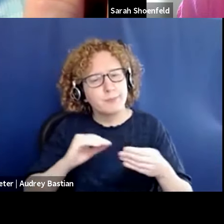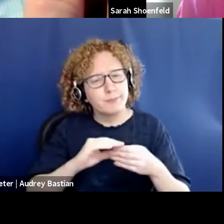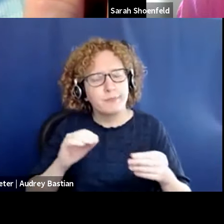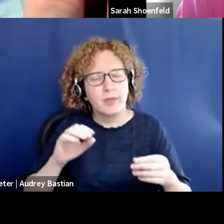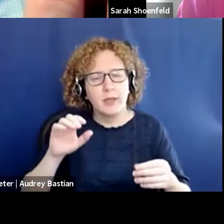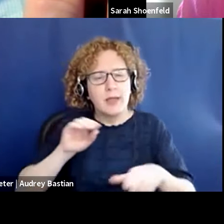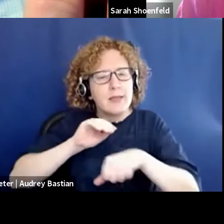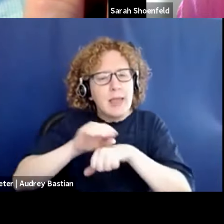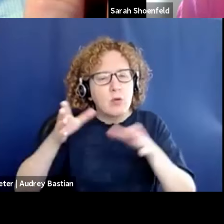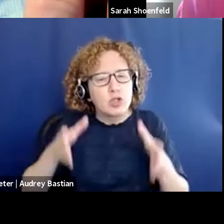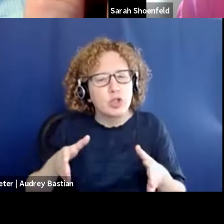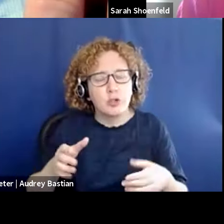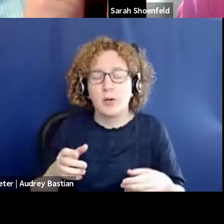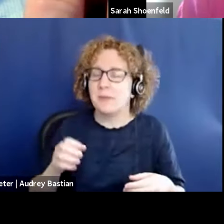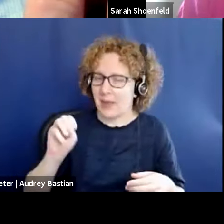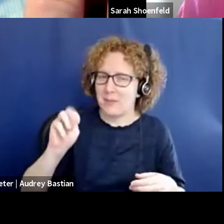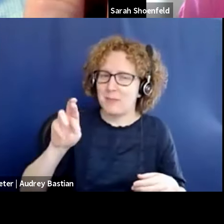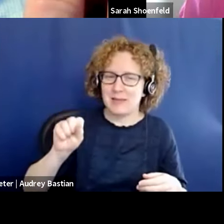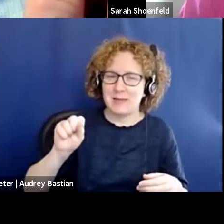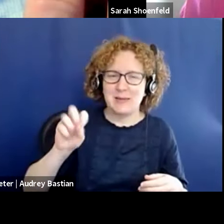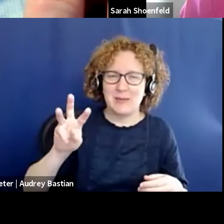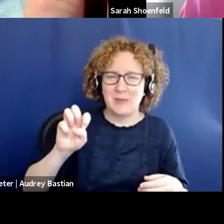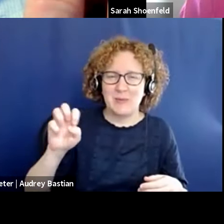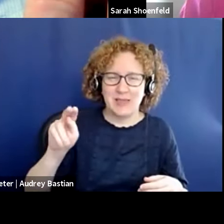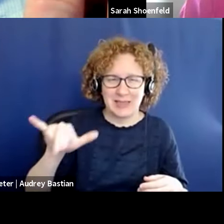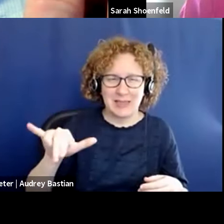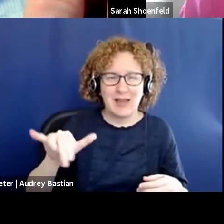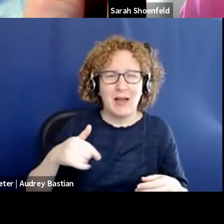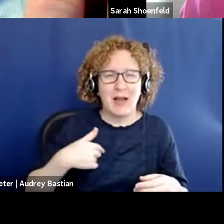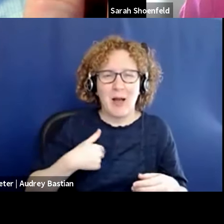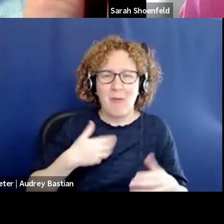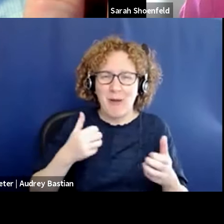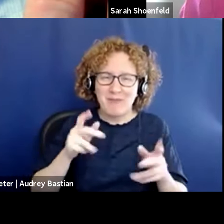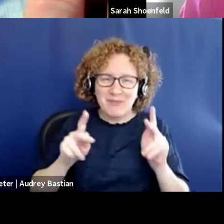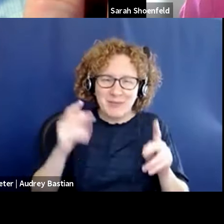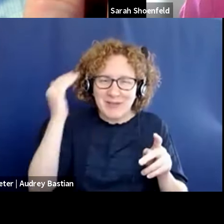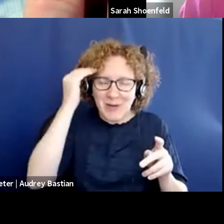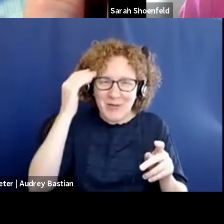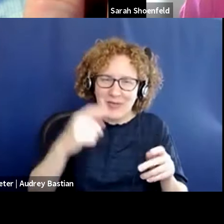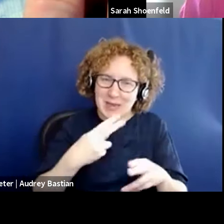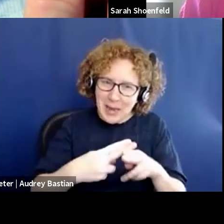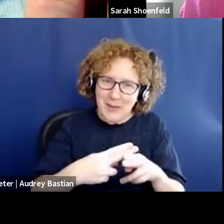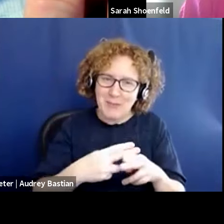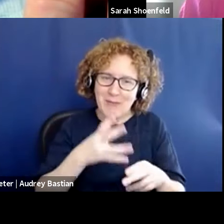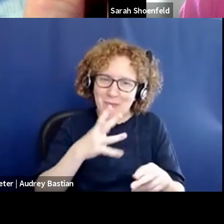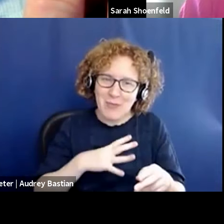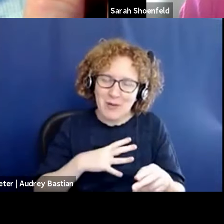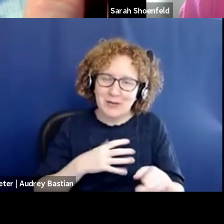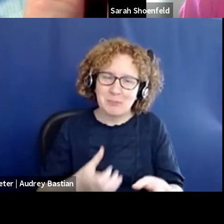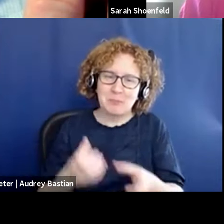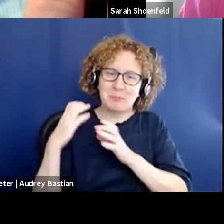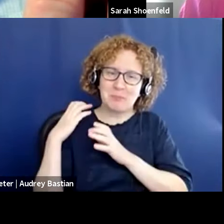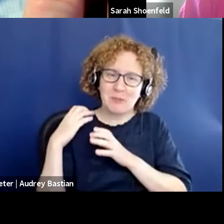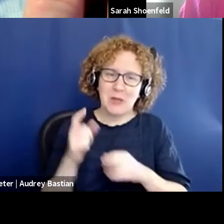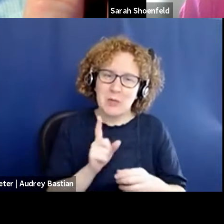Yes, Mrs. Sweeney. I use her name because I want people to know the name of this woman who took it upon herself to